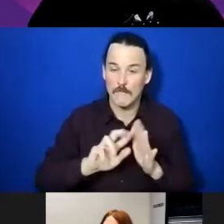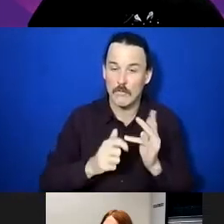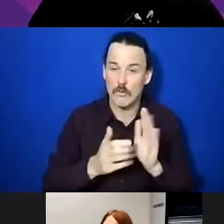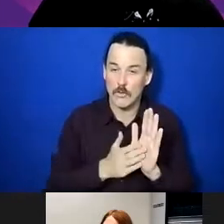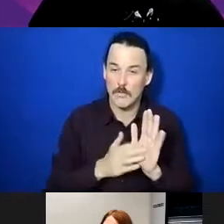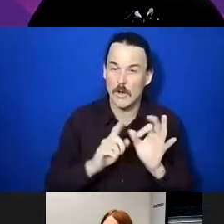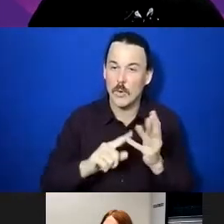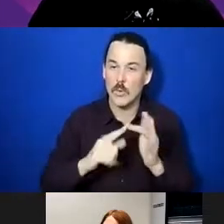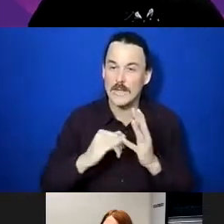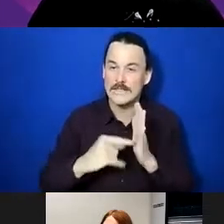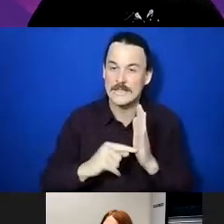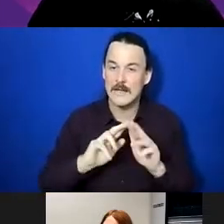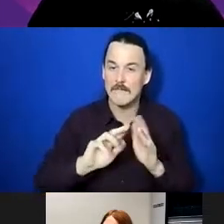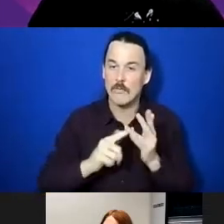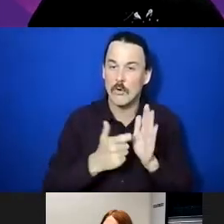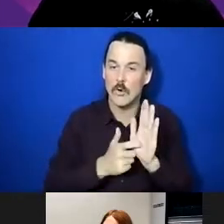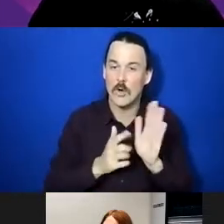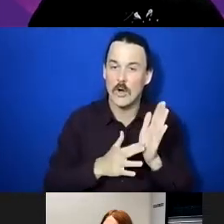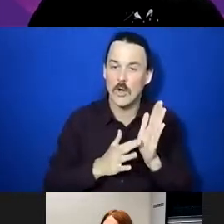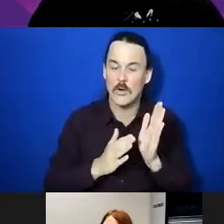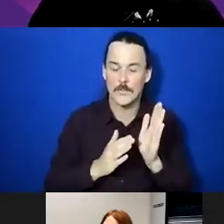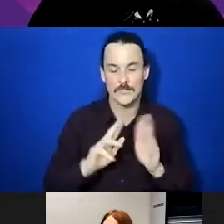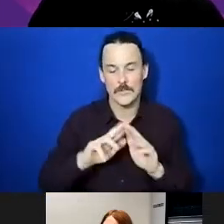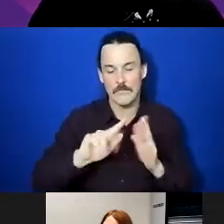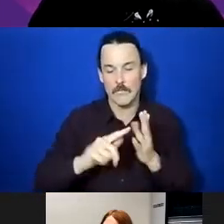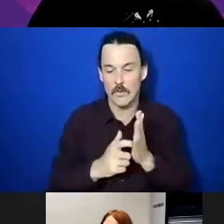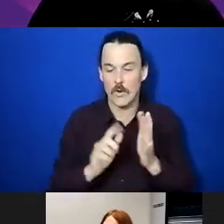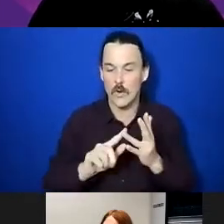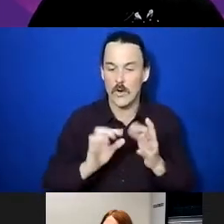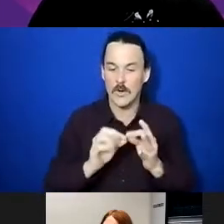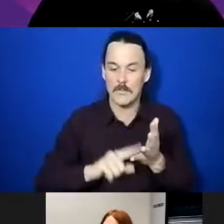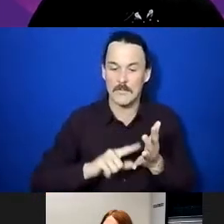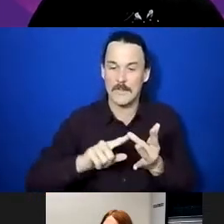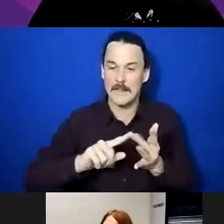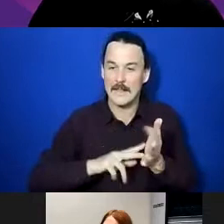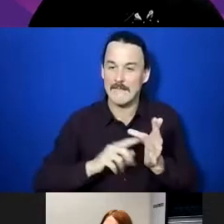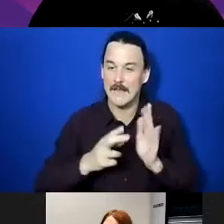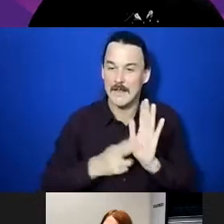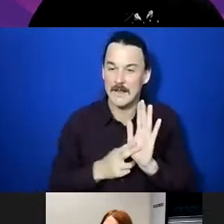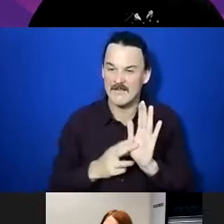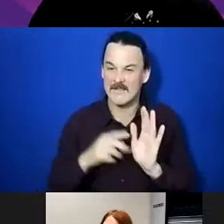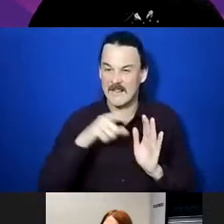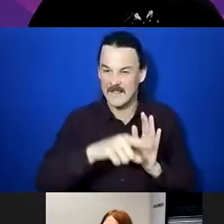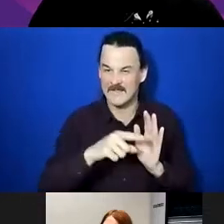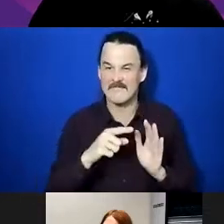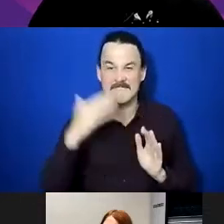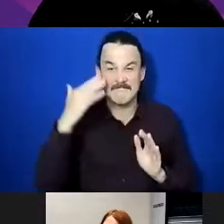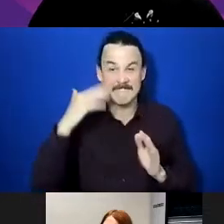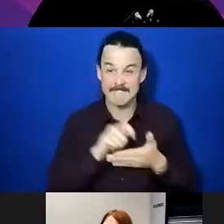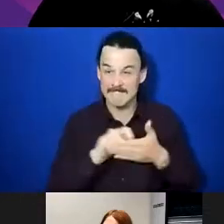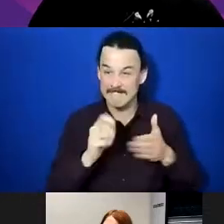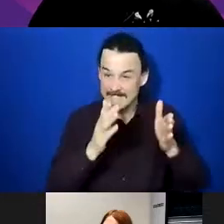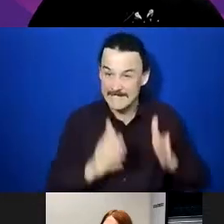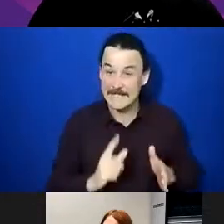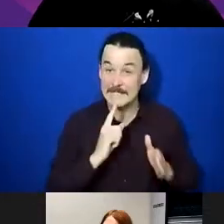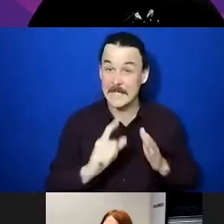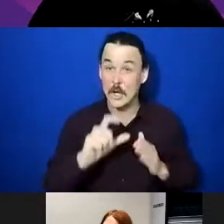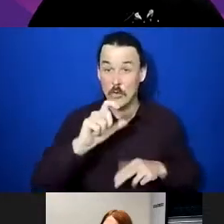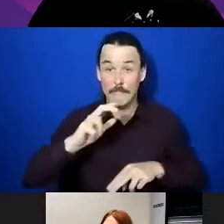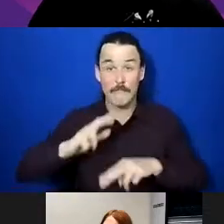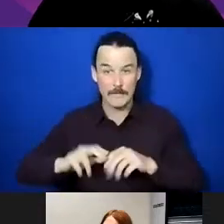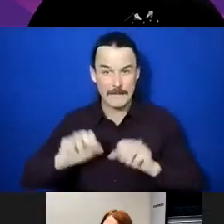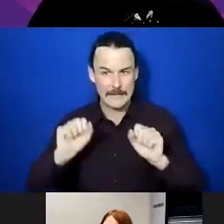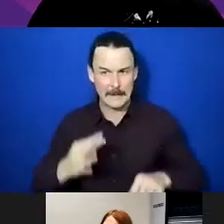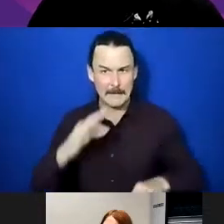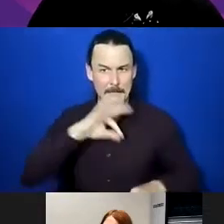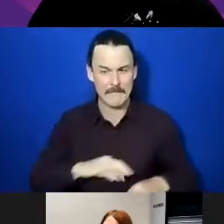2003. Stratman introduces the perspective that chloroform, while very beneficial, has been misused